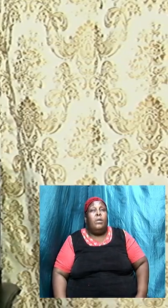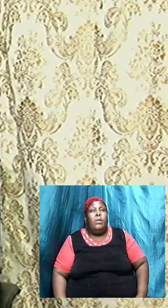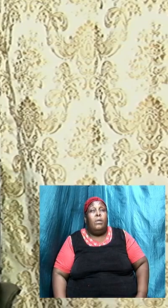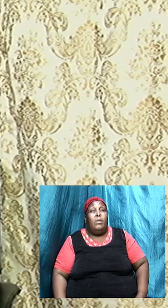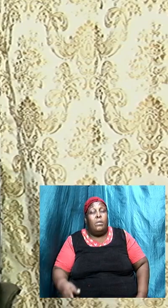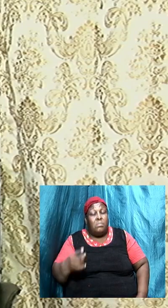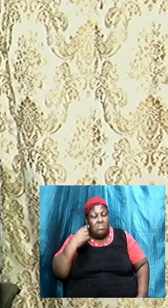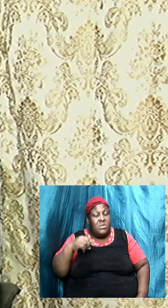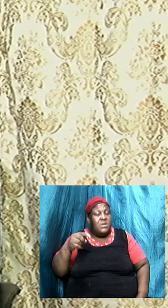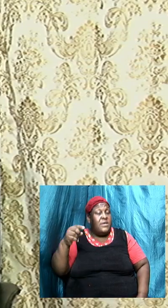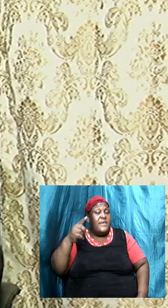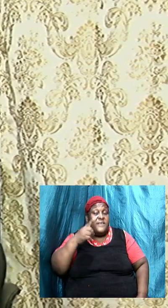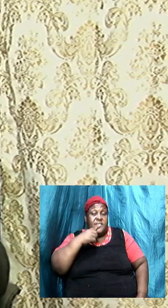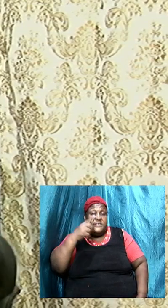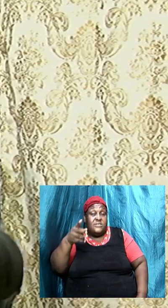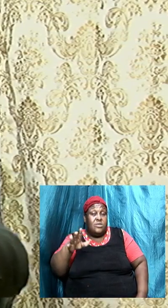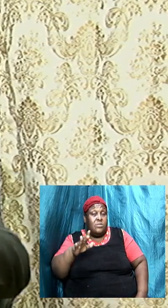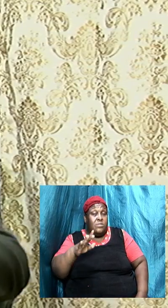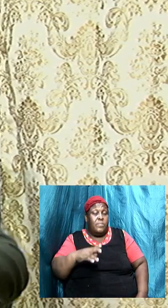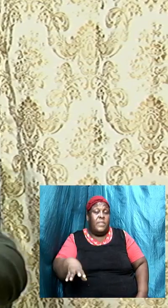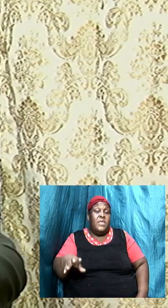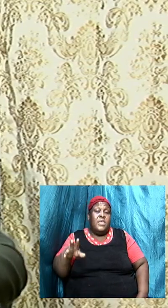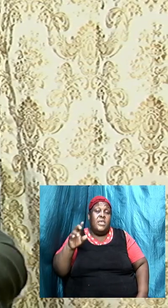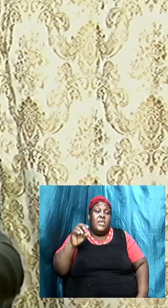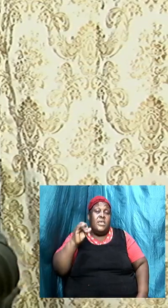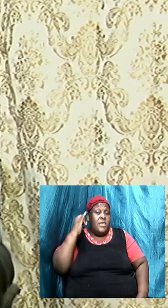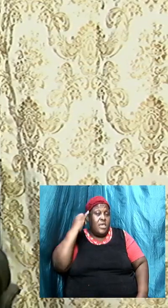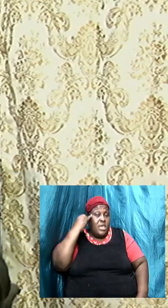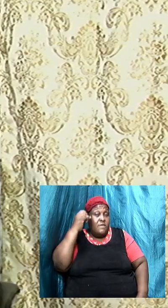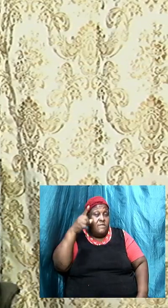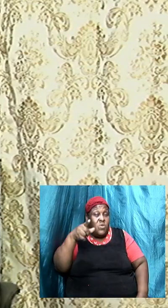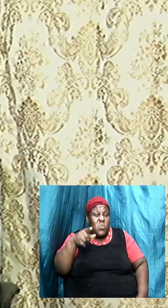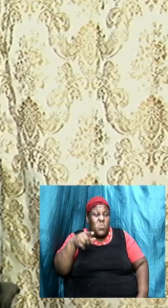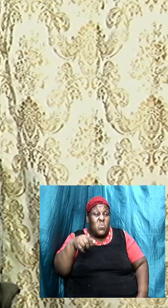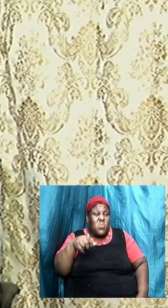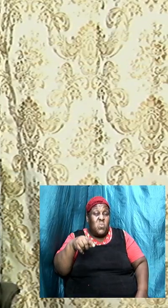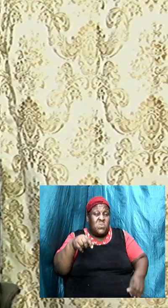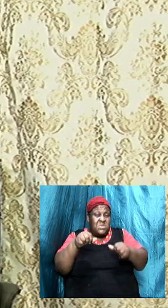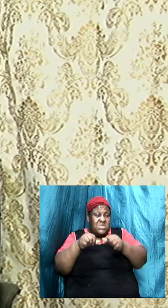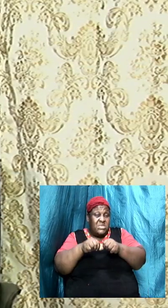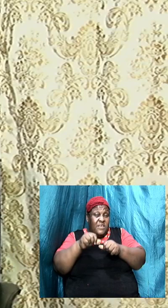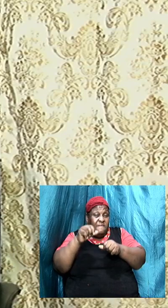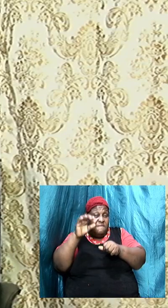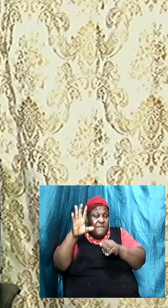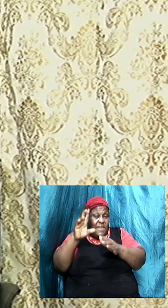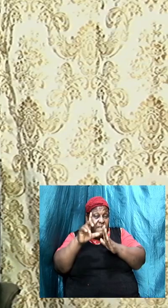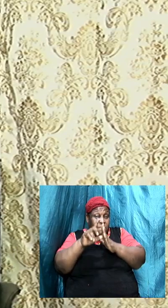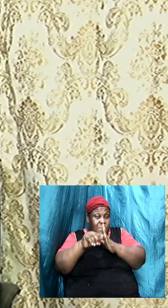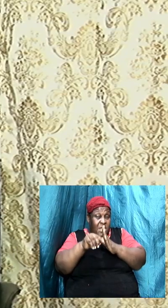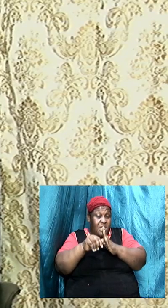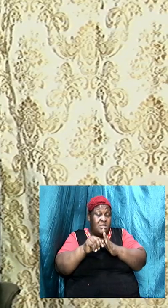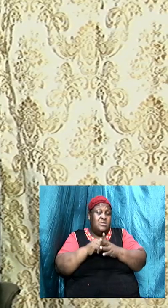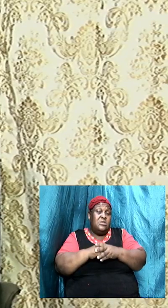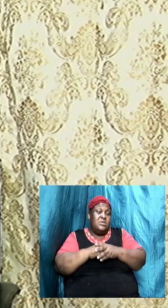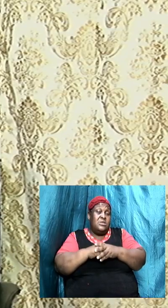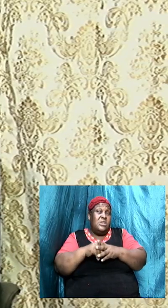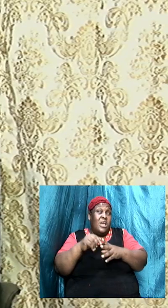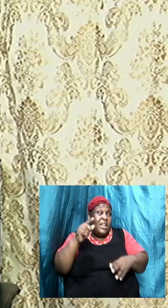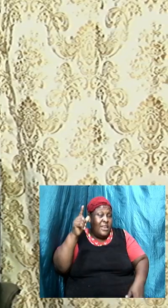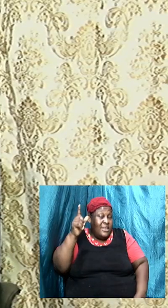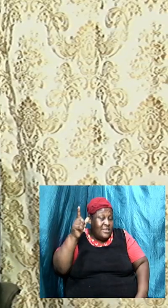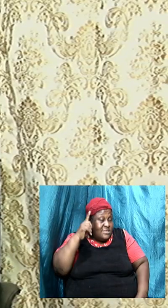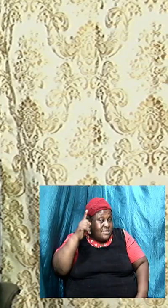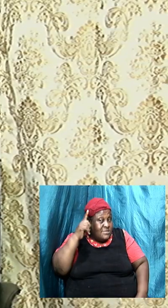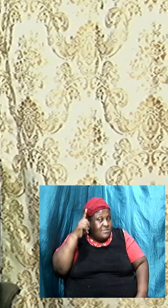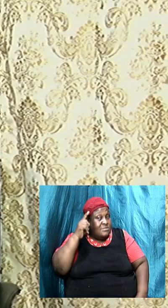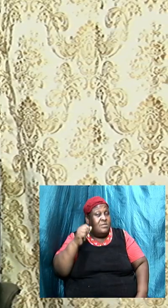Because, I said it earlier on, if you spend 5 minutes and listen to certain things, it can so much corrupt your spirit.